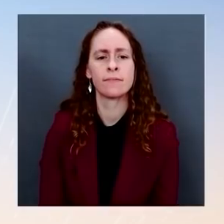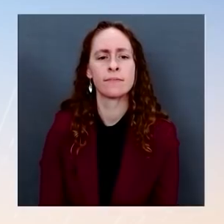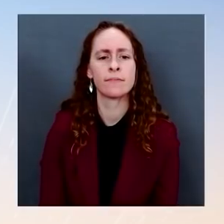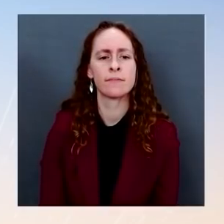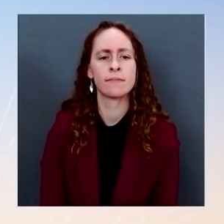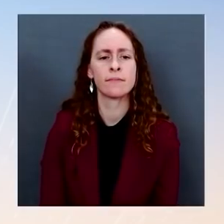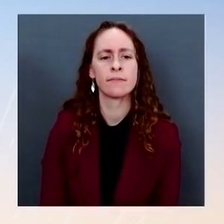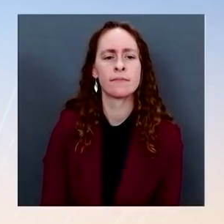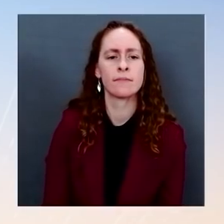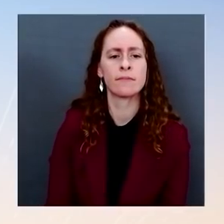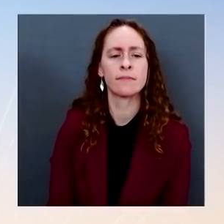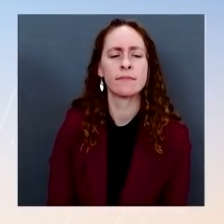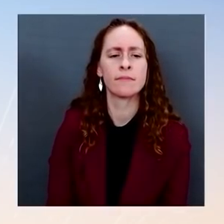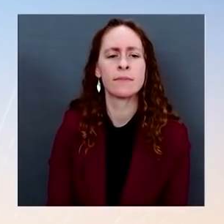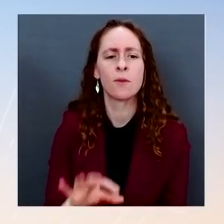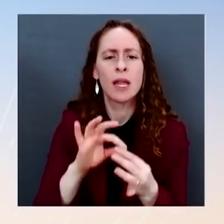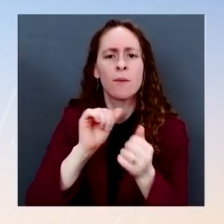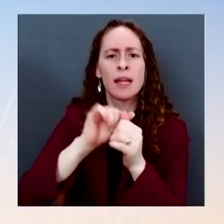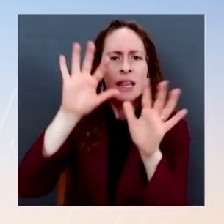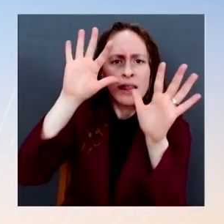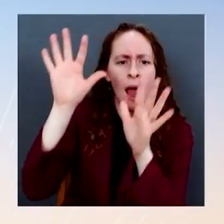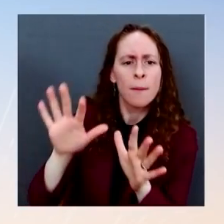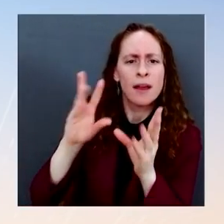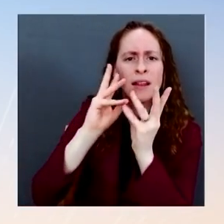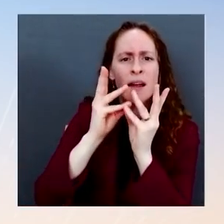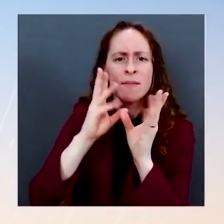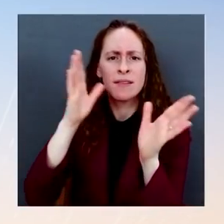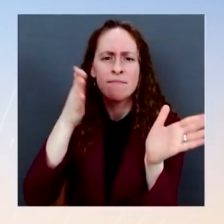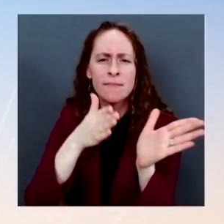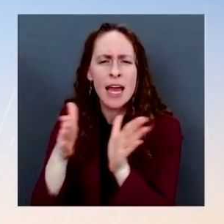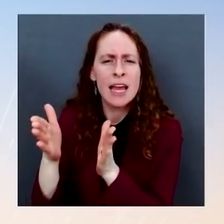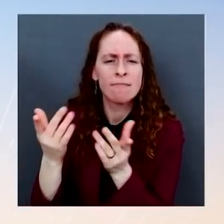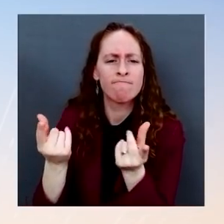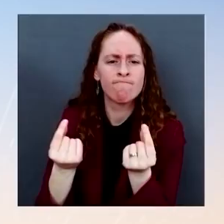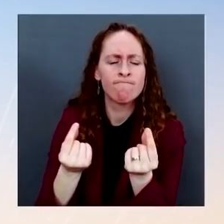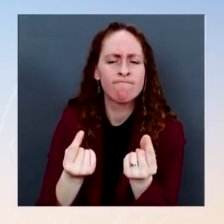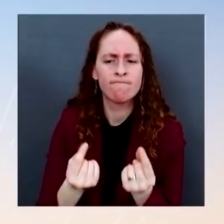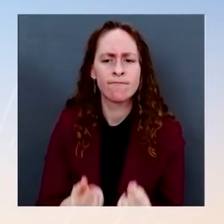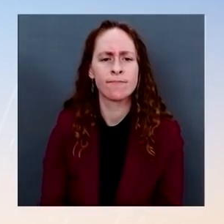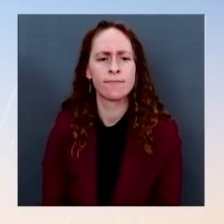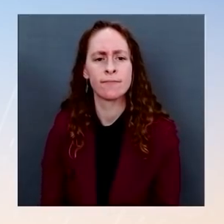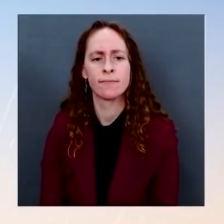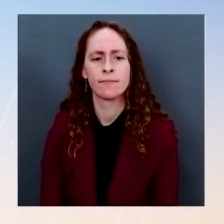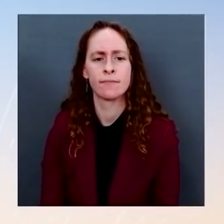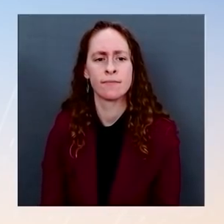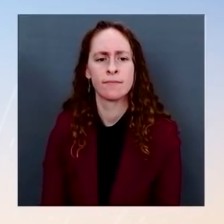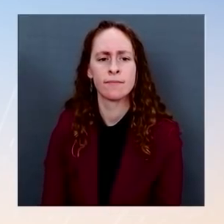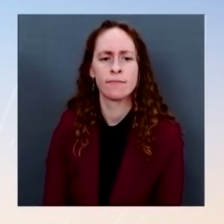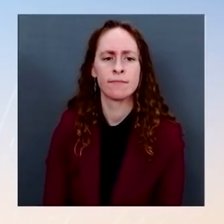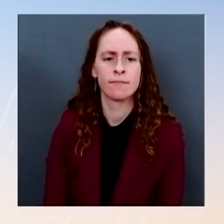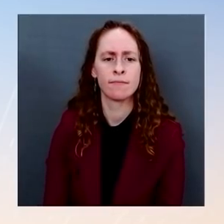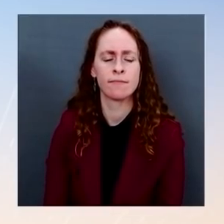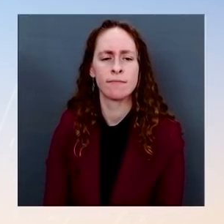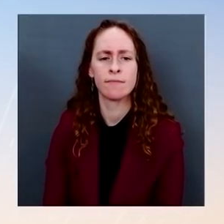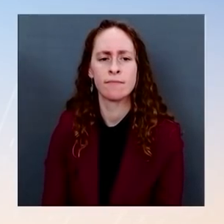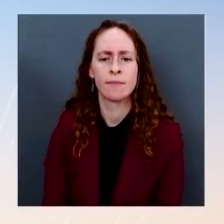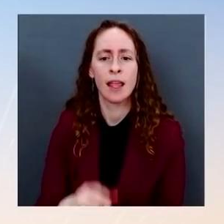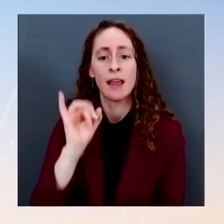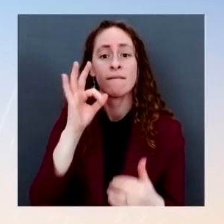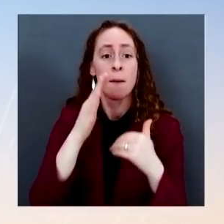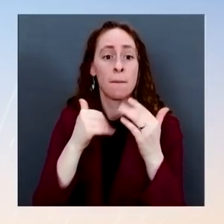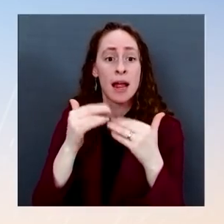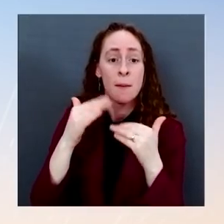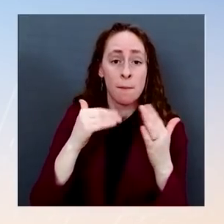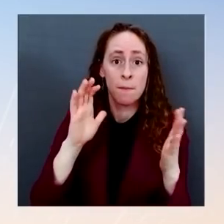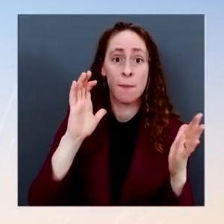We're always looking at additional steps we can take. That has not changed. As you know, I think there are multiple paths to reaching the president's climate